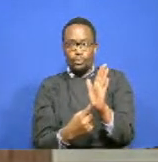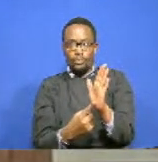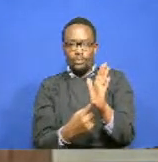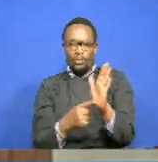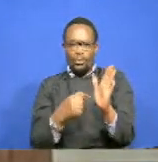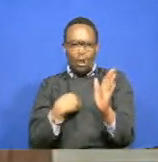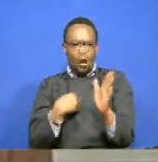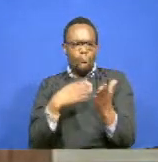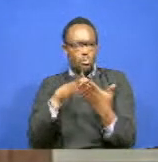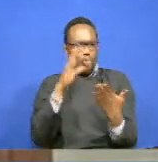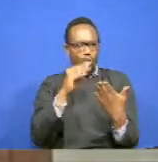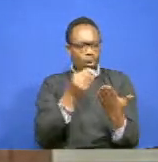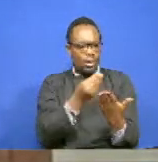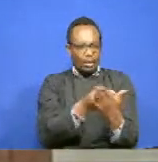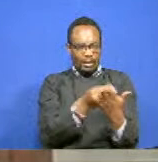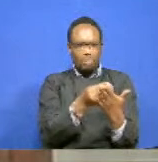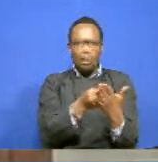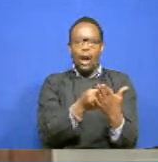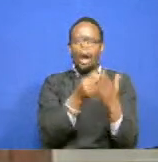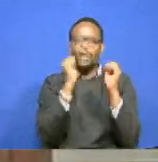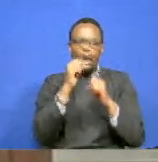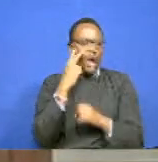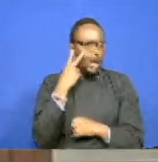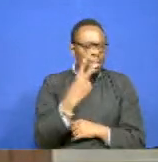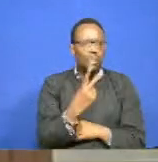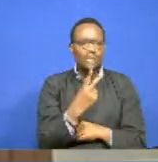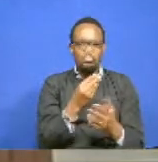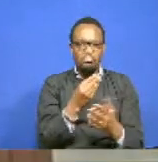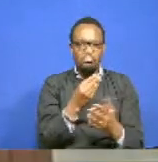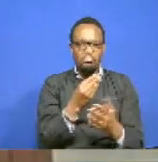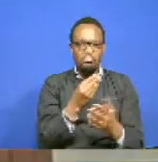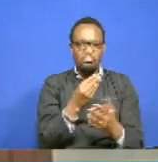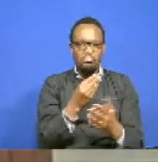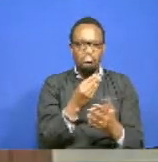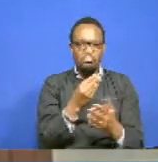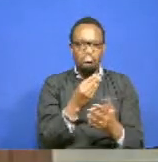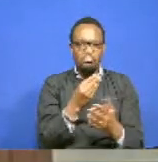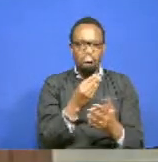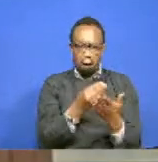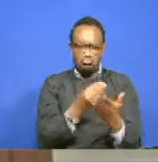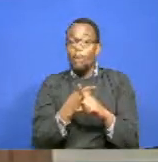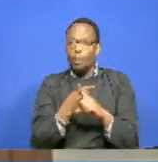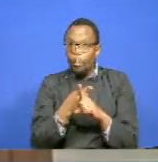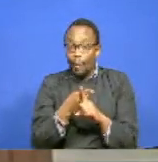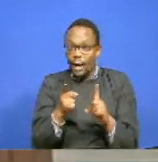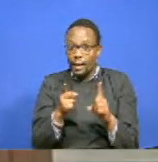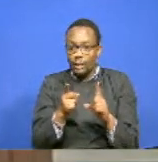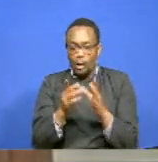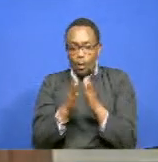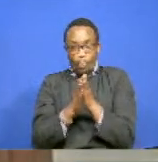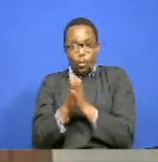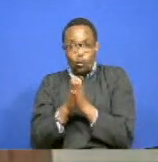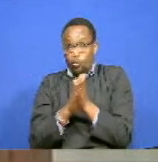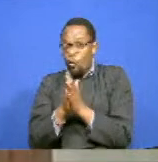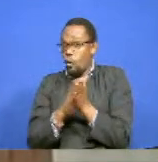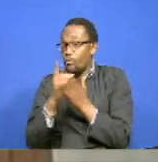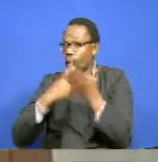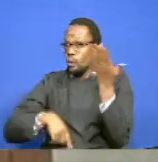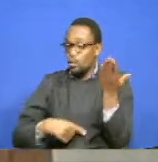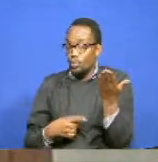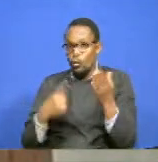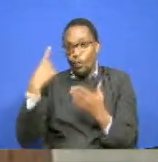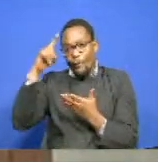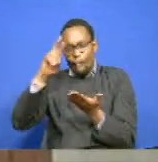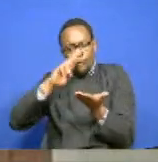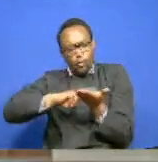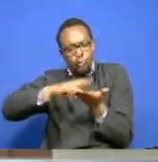of tangible, physical resources in form of money. But the driving factor for these